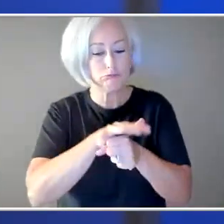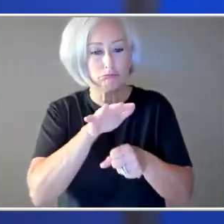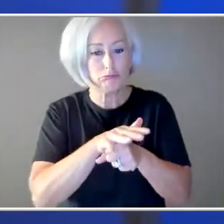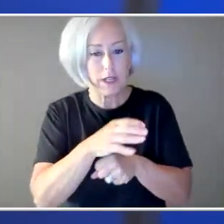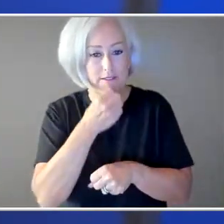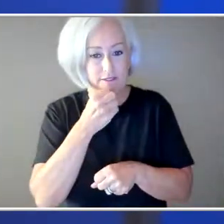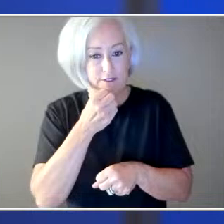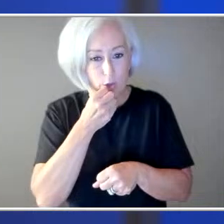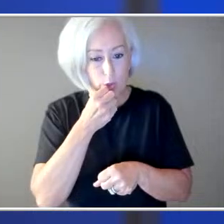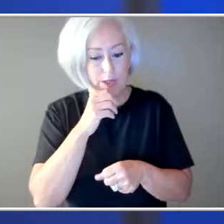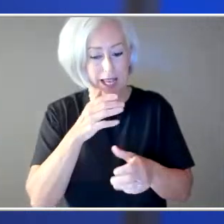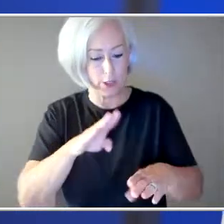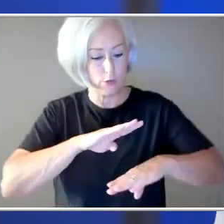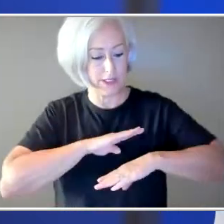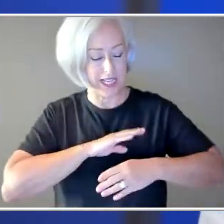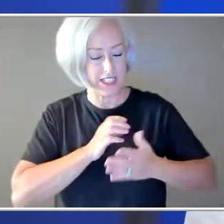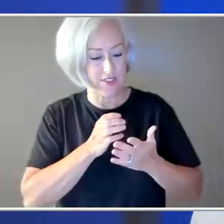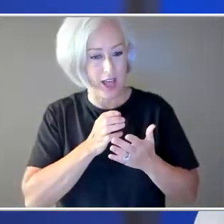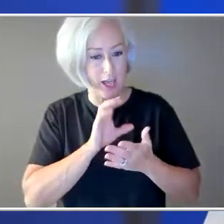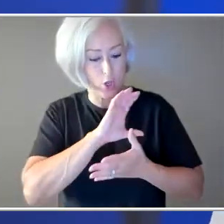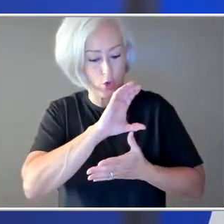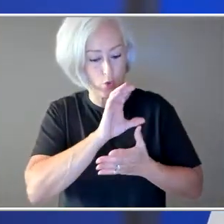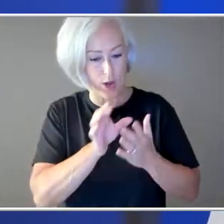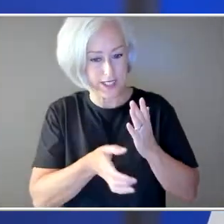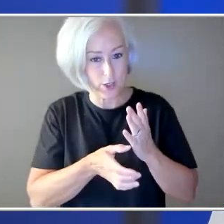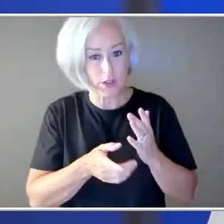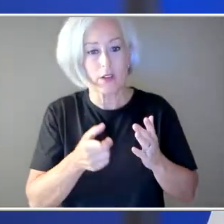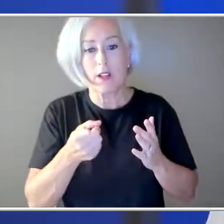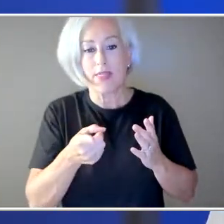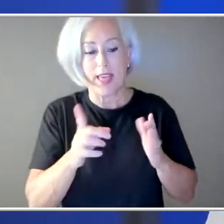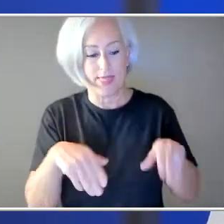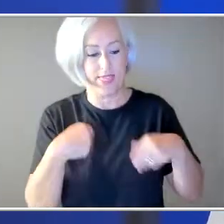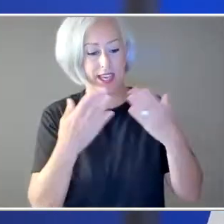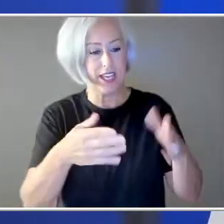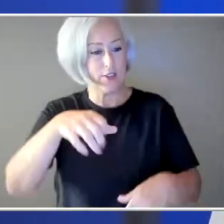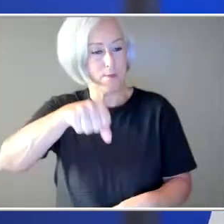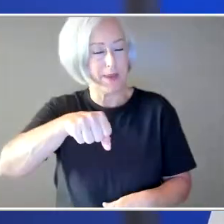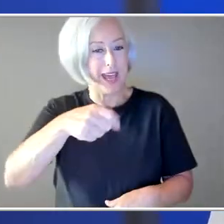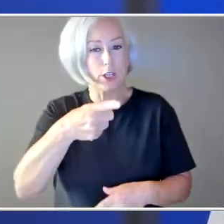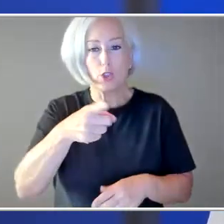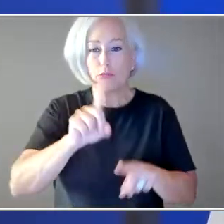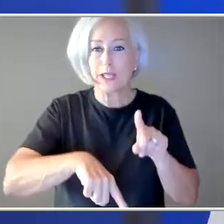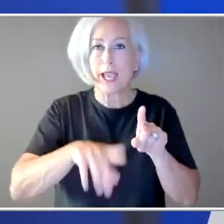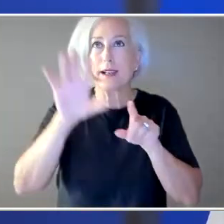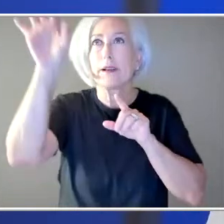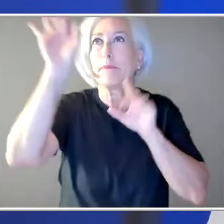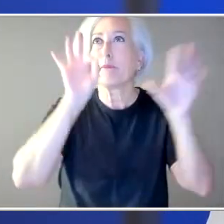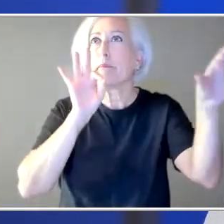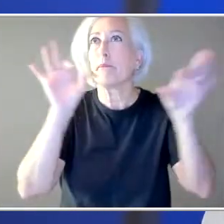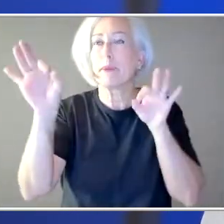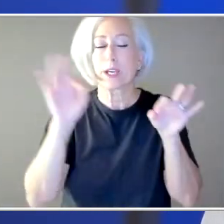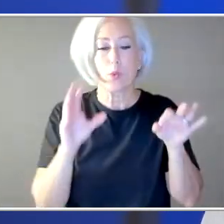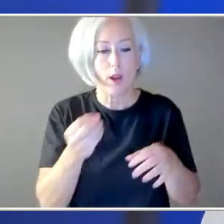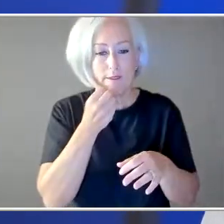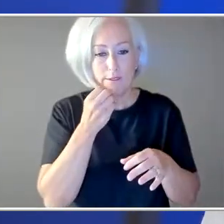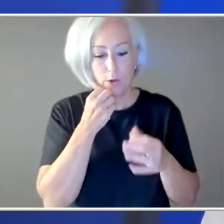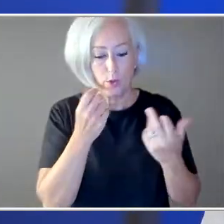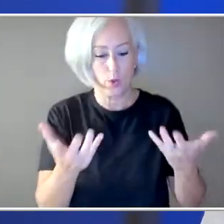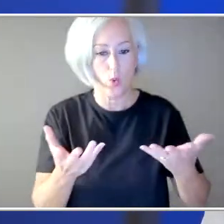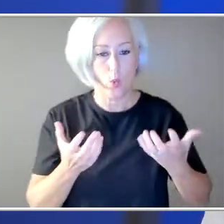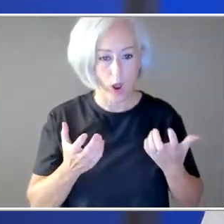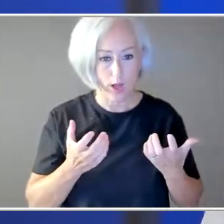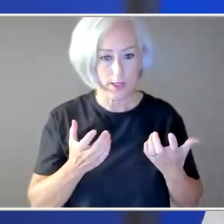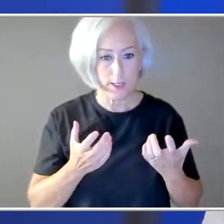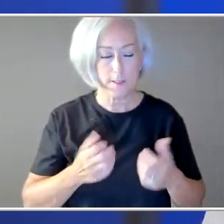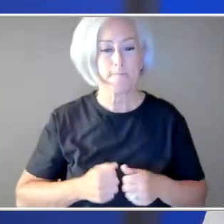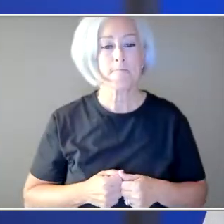give you a bag, and you don't get to choose what food is in there. So